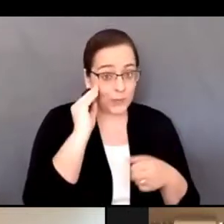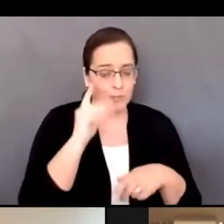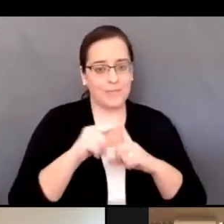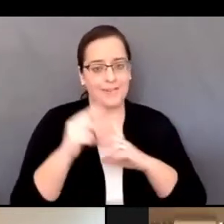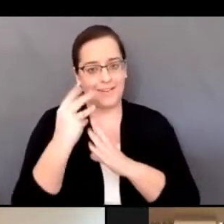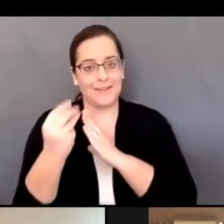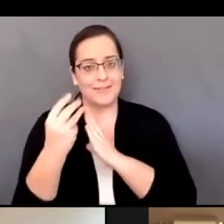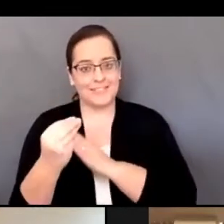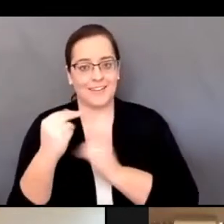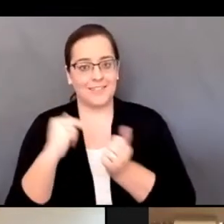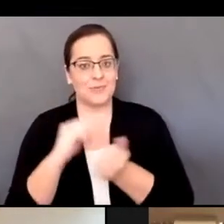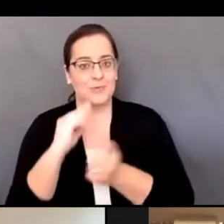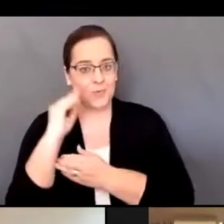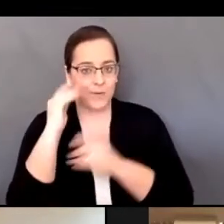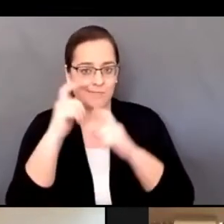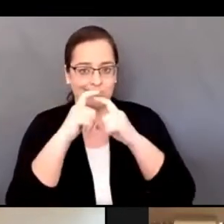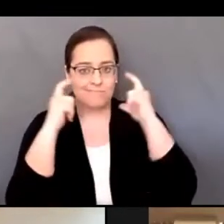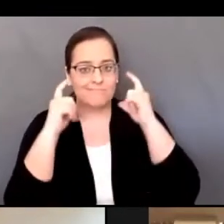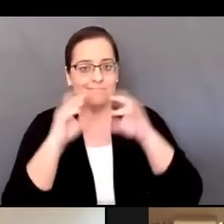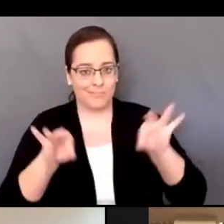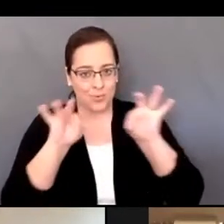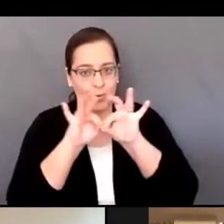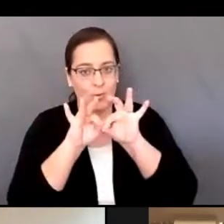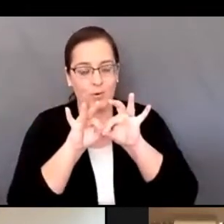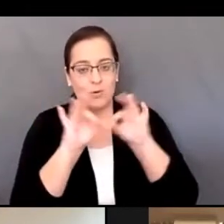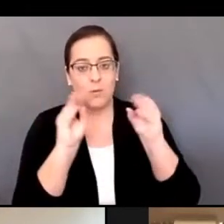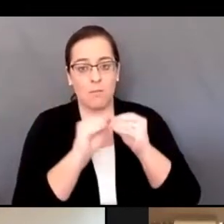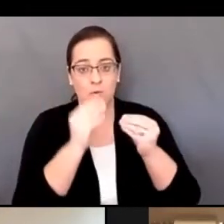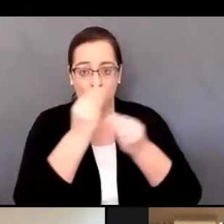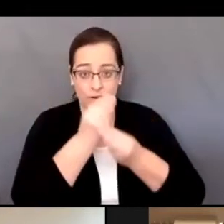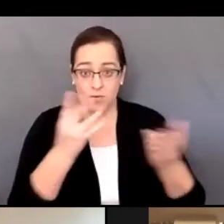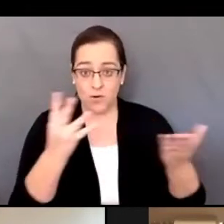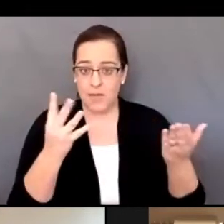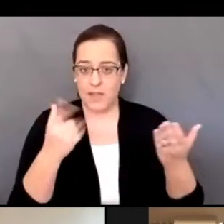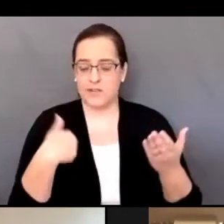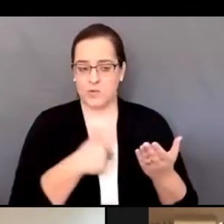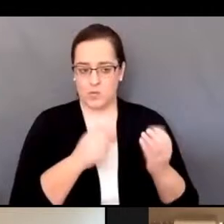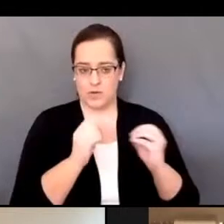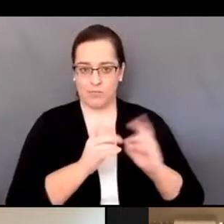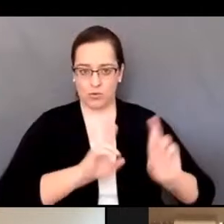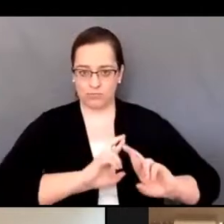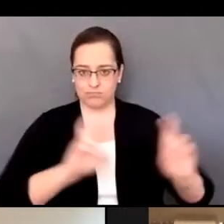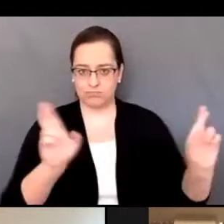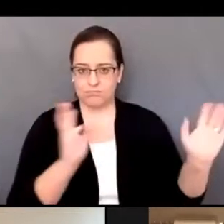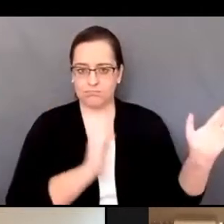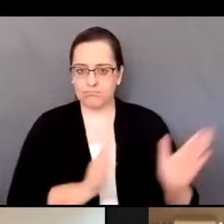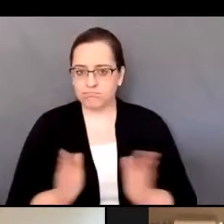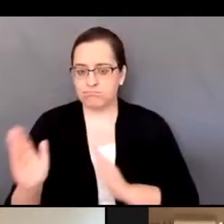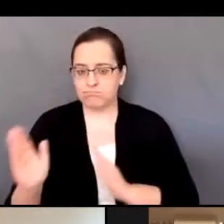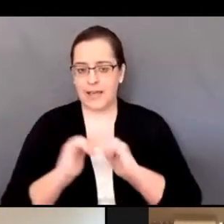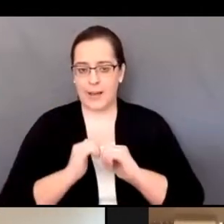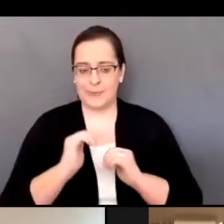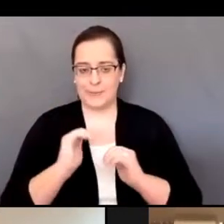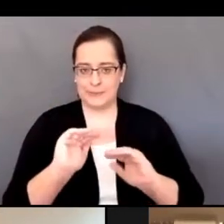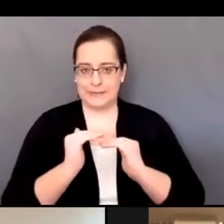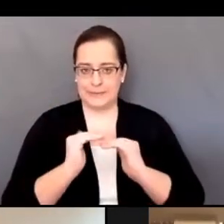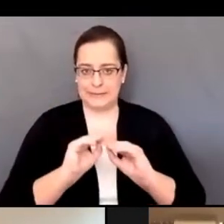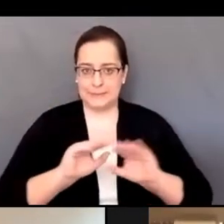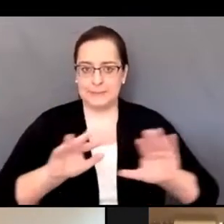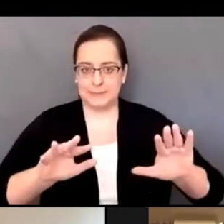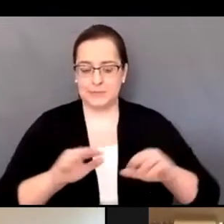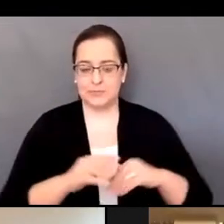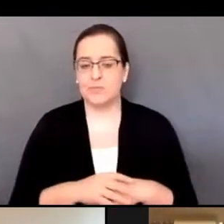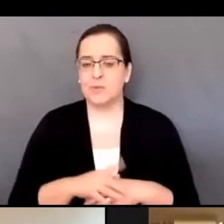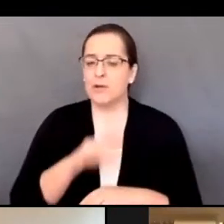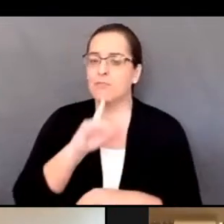that the more information we have, the better armed we are to slowing the transmission of COVID in our community.